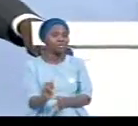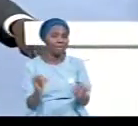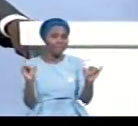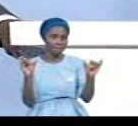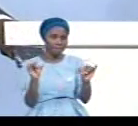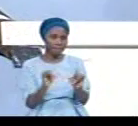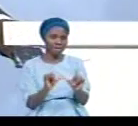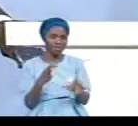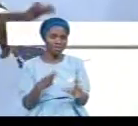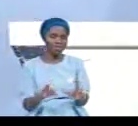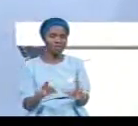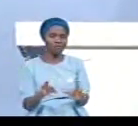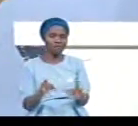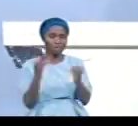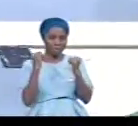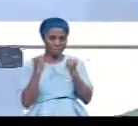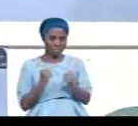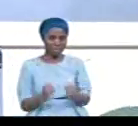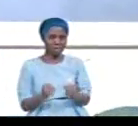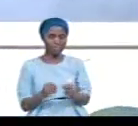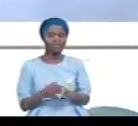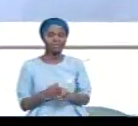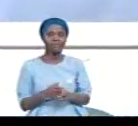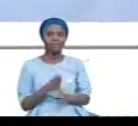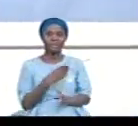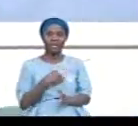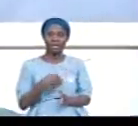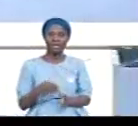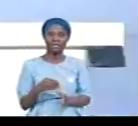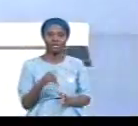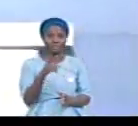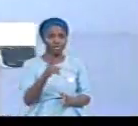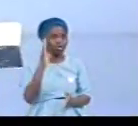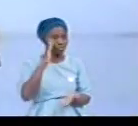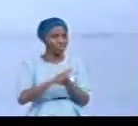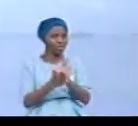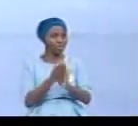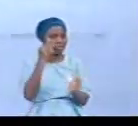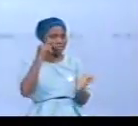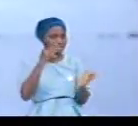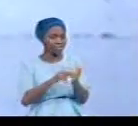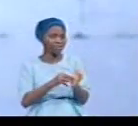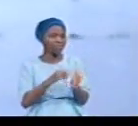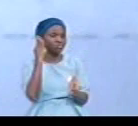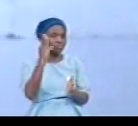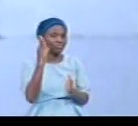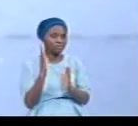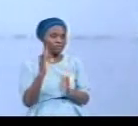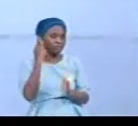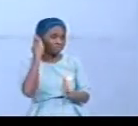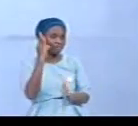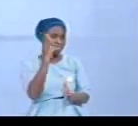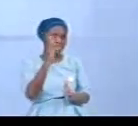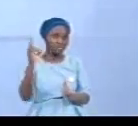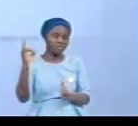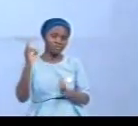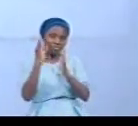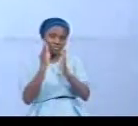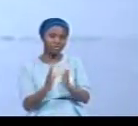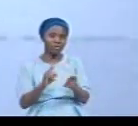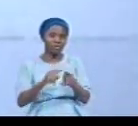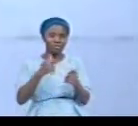measure of power. And ye shall be witnesses unto me, both in Jerusalem and Judea